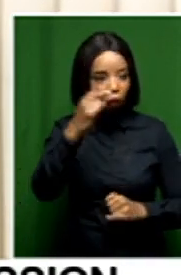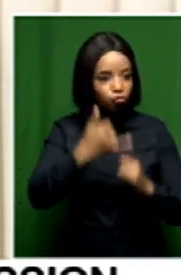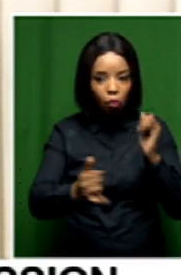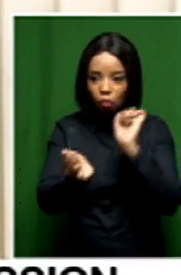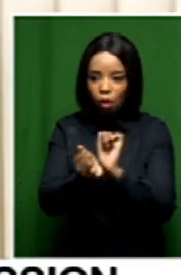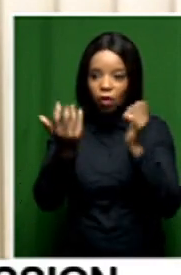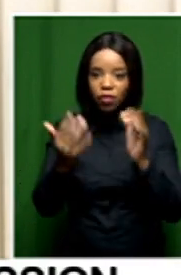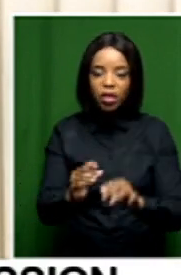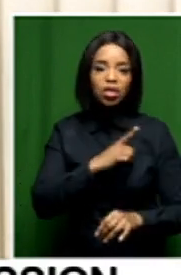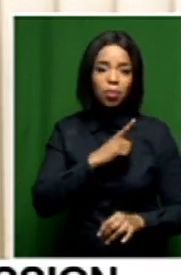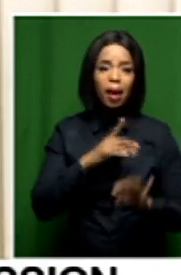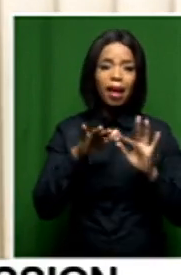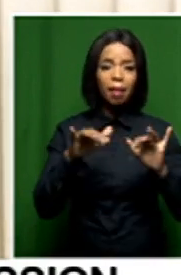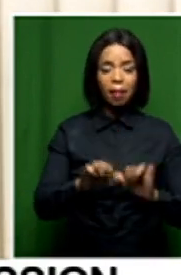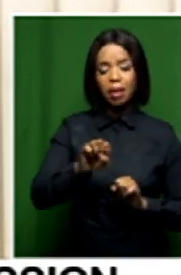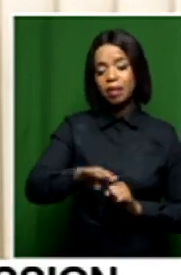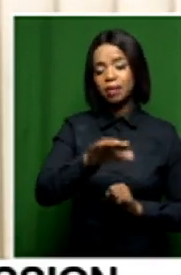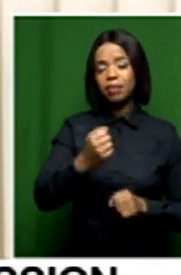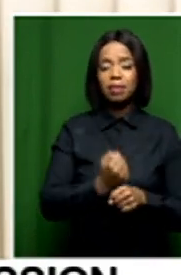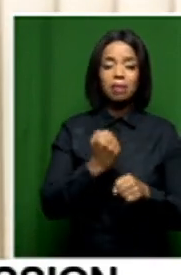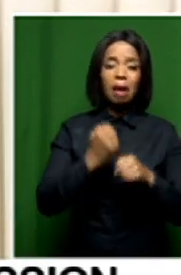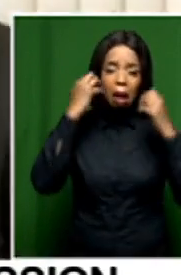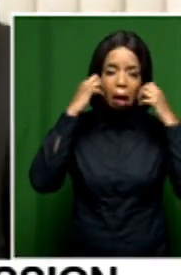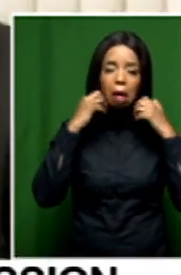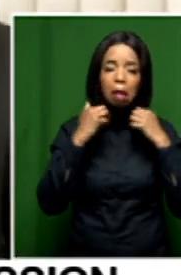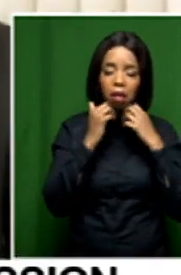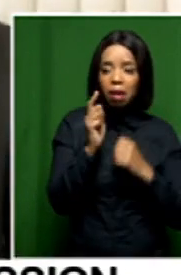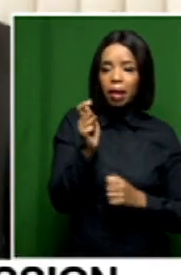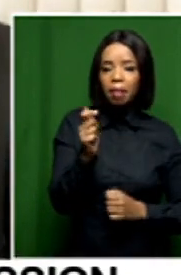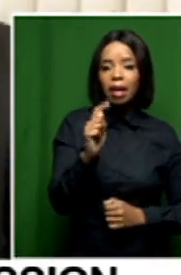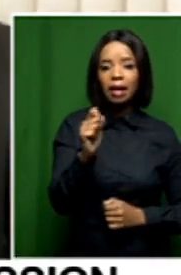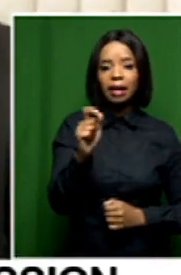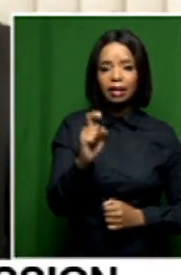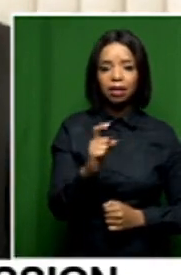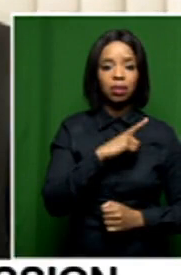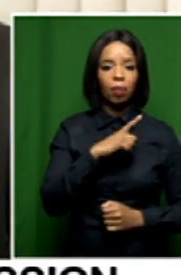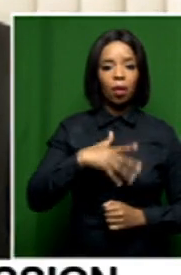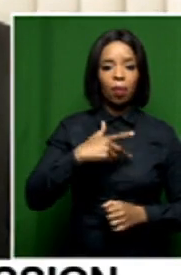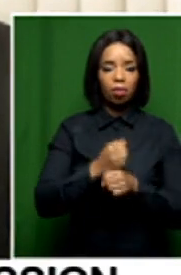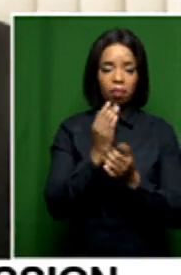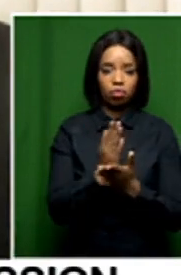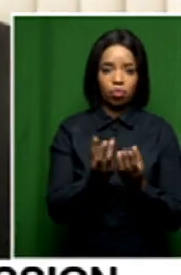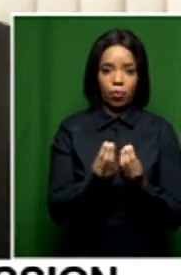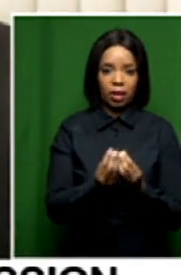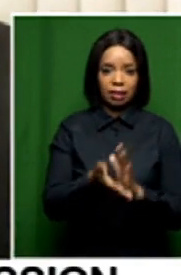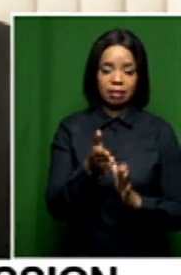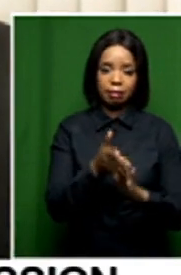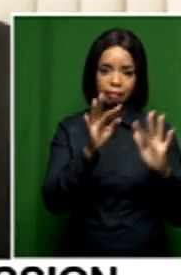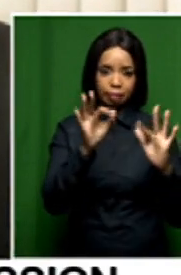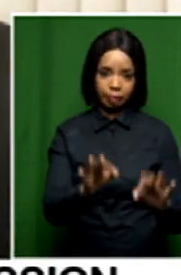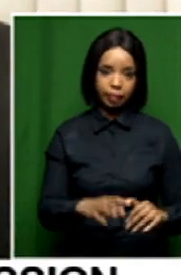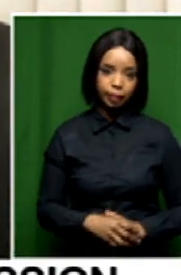for through your taxes to make sure that they are able to run efficiently. And just finally, with regard to the legal hurdles that may